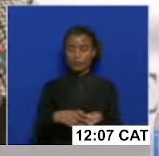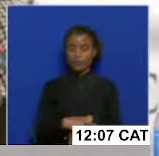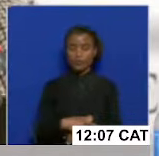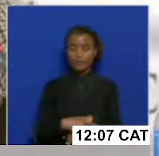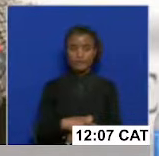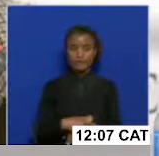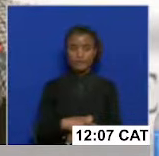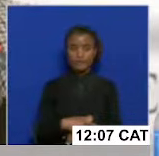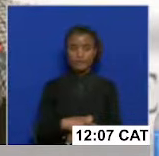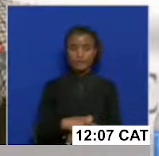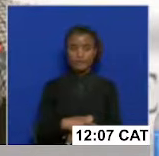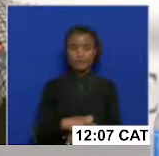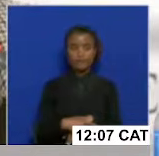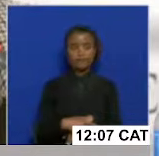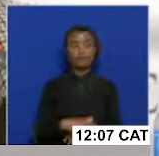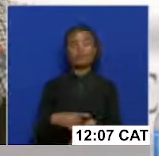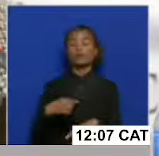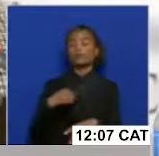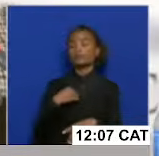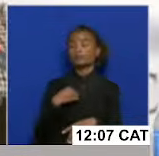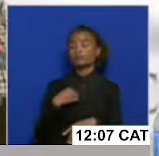I managed to